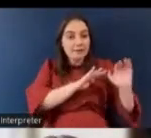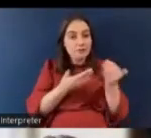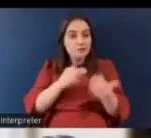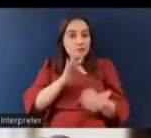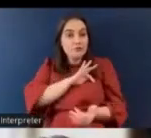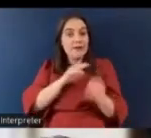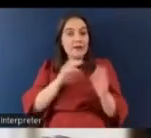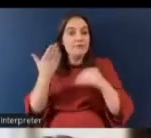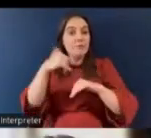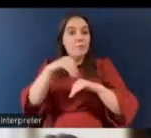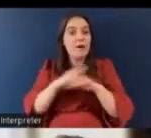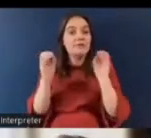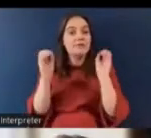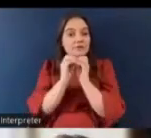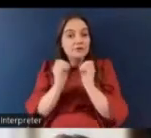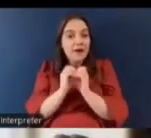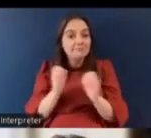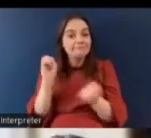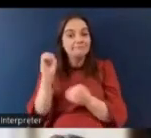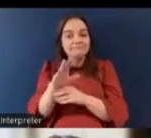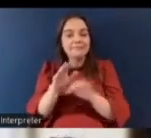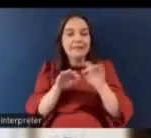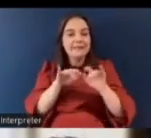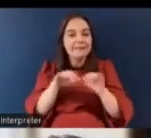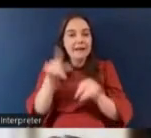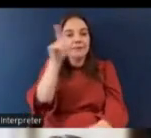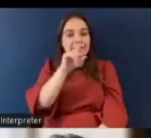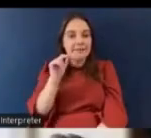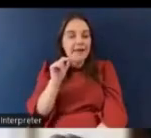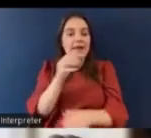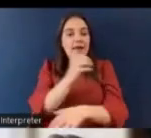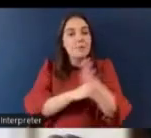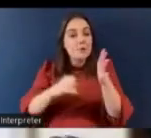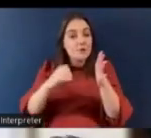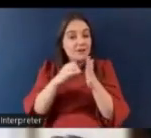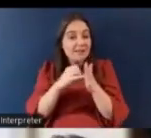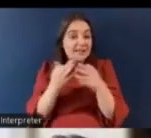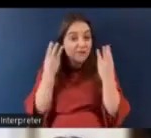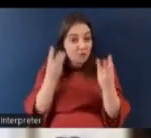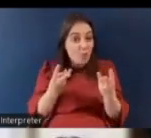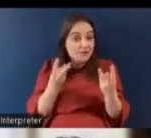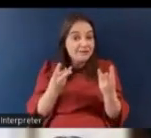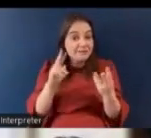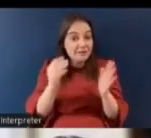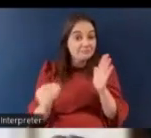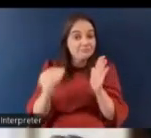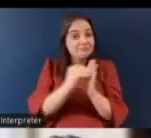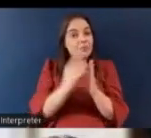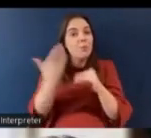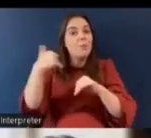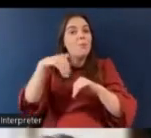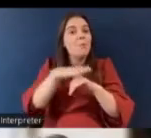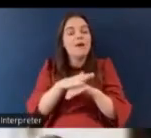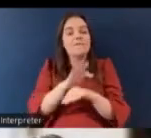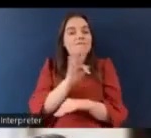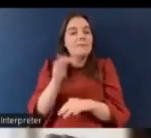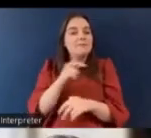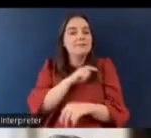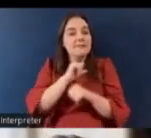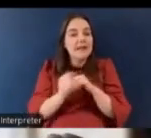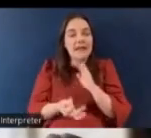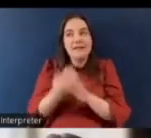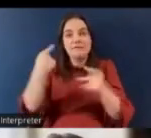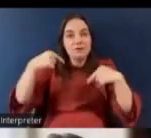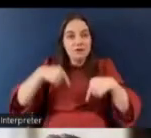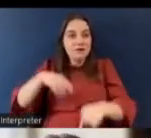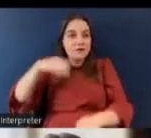in the chat with your name and your organization if that's applicable, where you're listening from today, whether that's somewhere in Ireland or